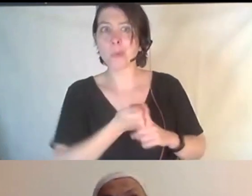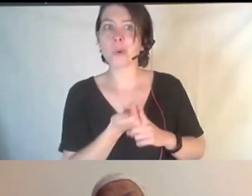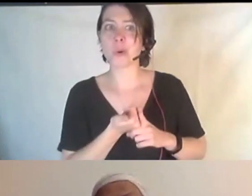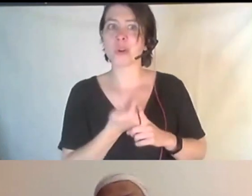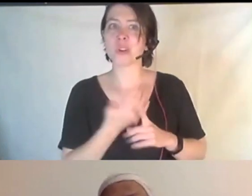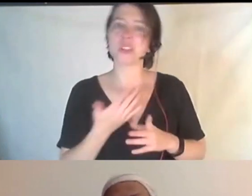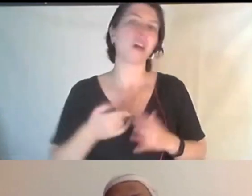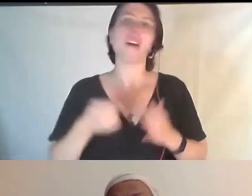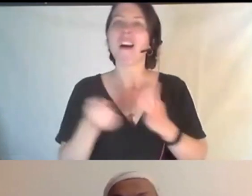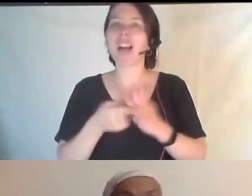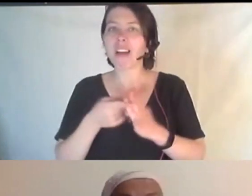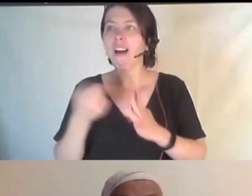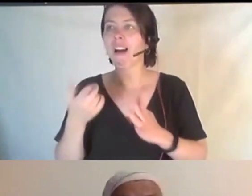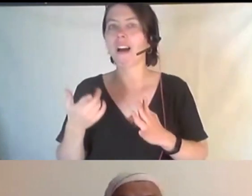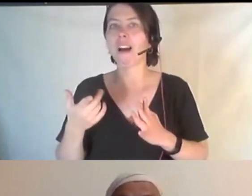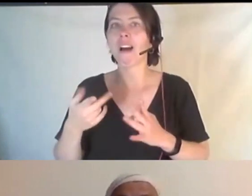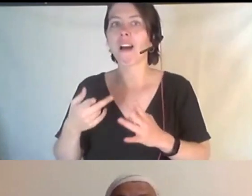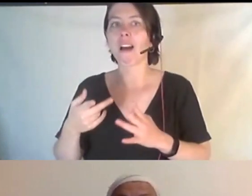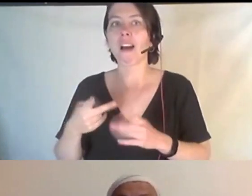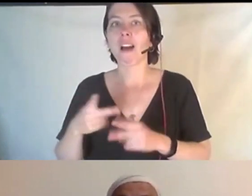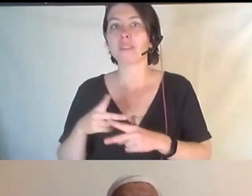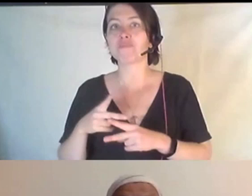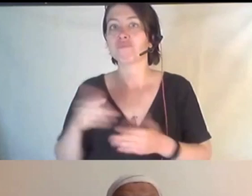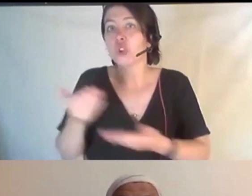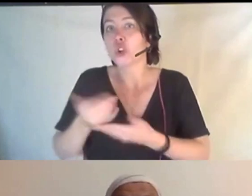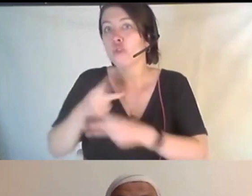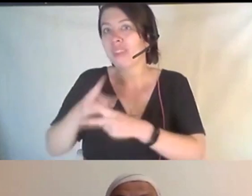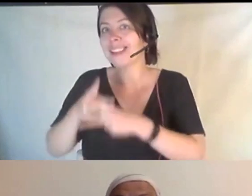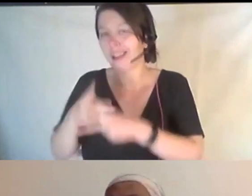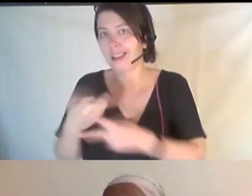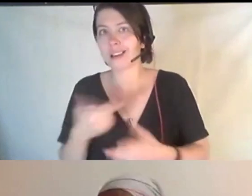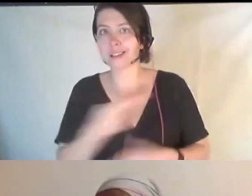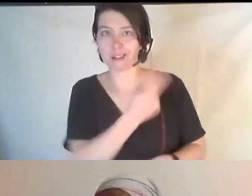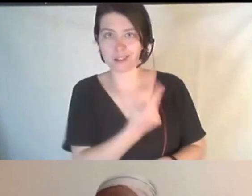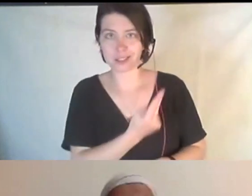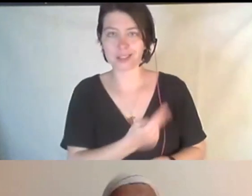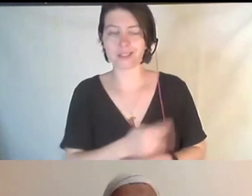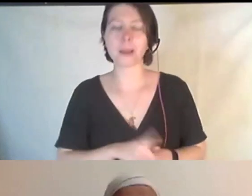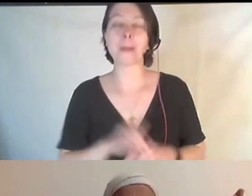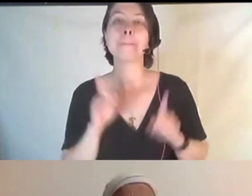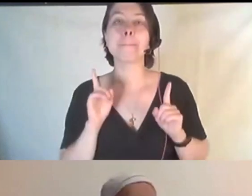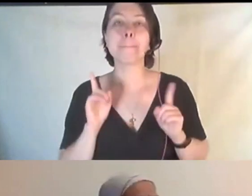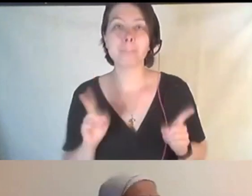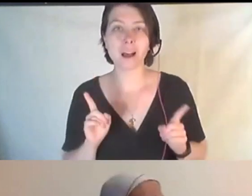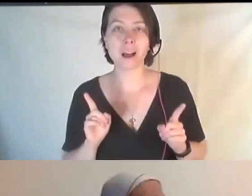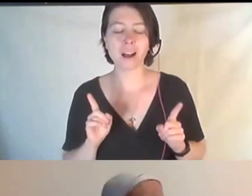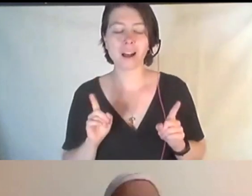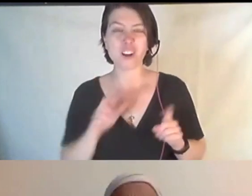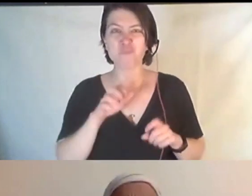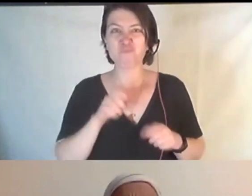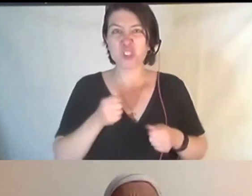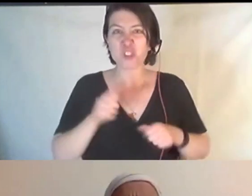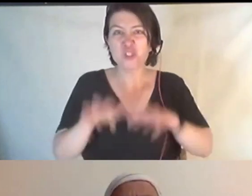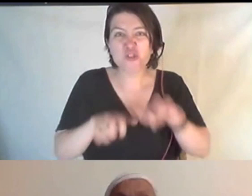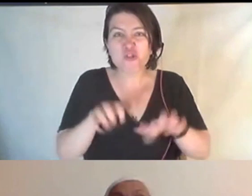curators and artists and people in general. It was fantastic. What we still struggle with is the sort of the bigger